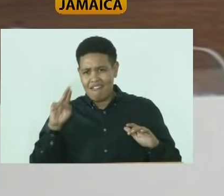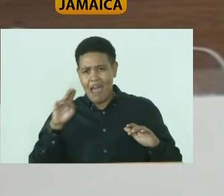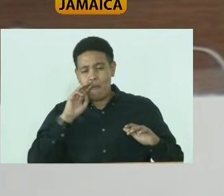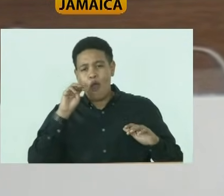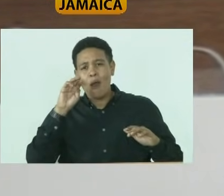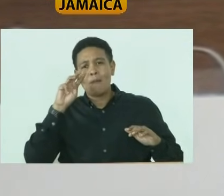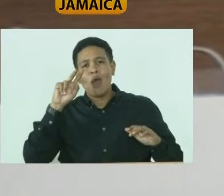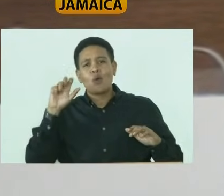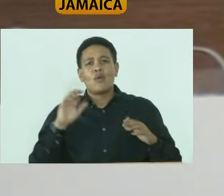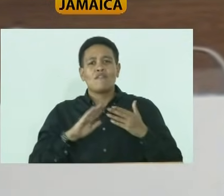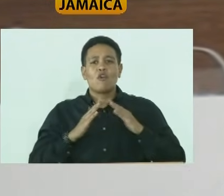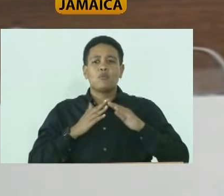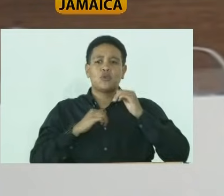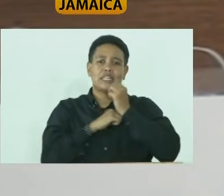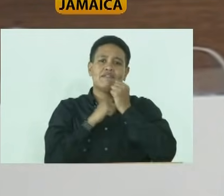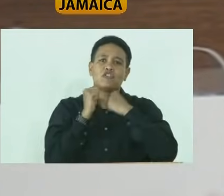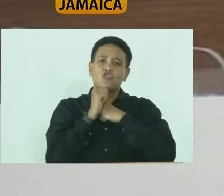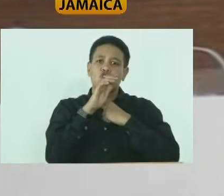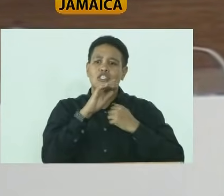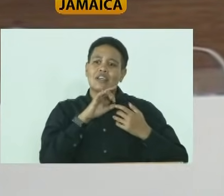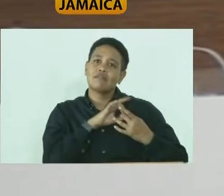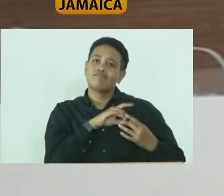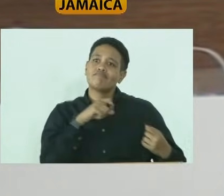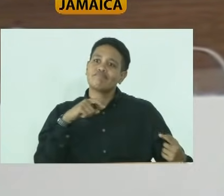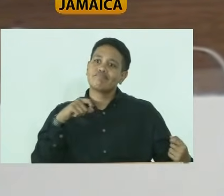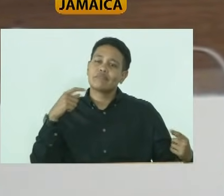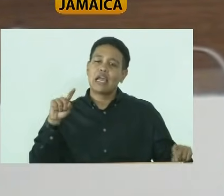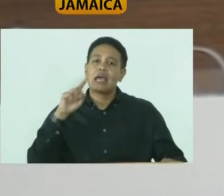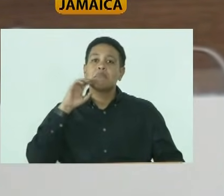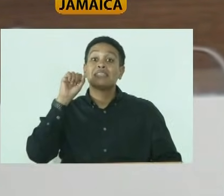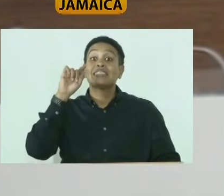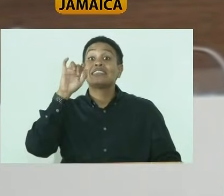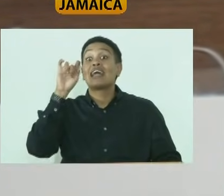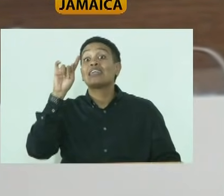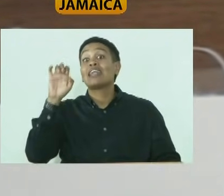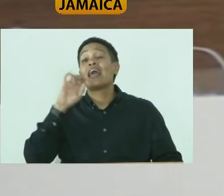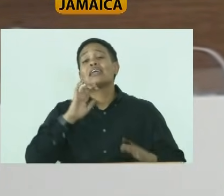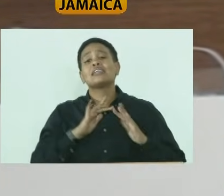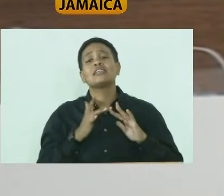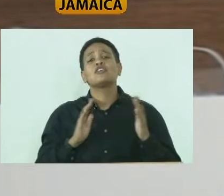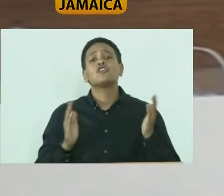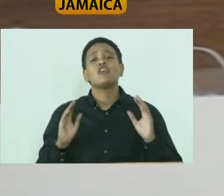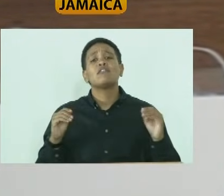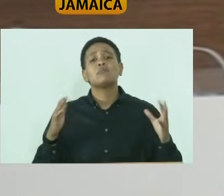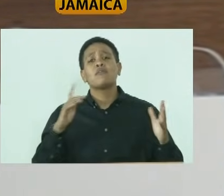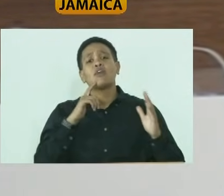infrastructure. The satellite internet service provider is required to provide a